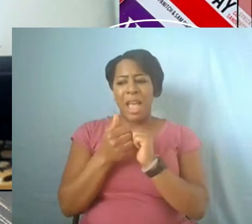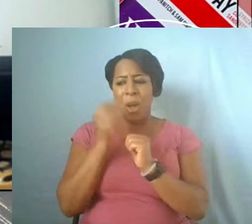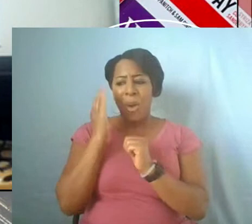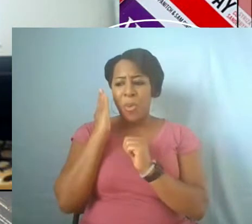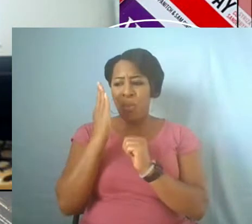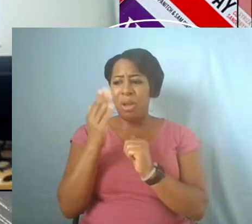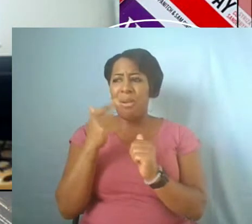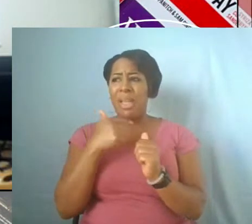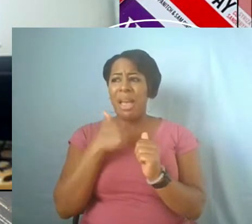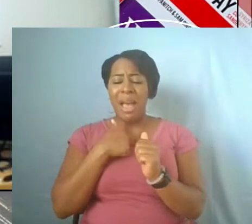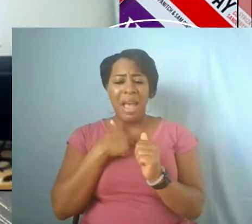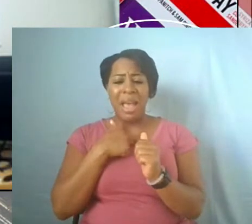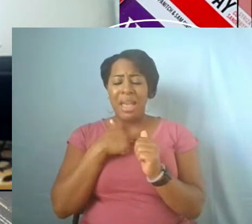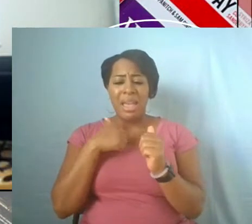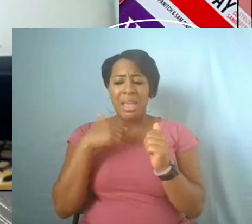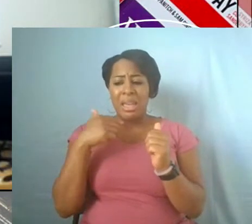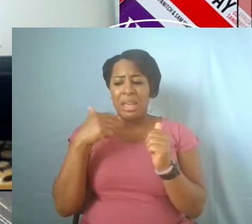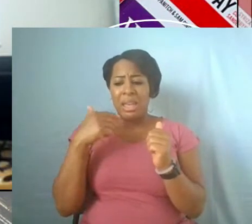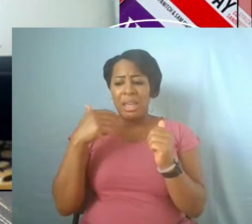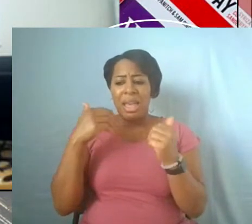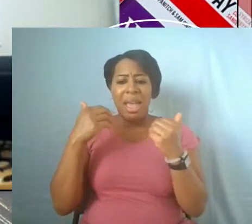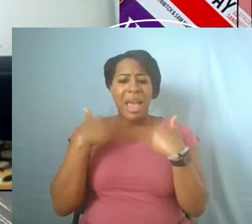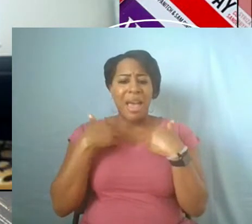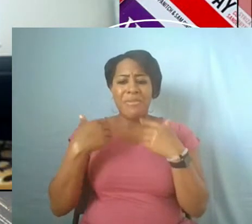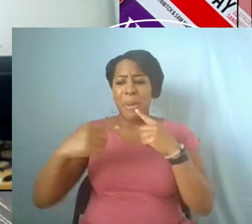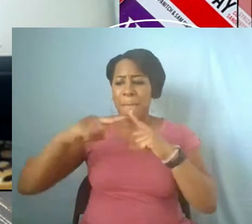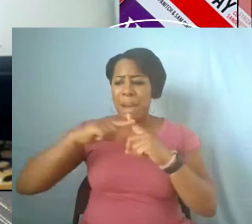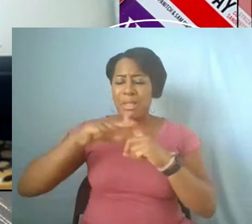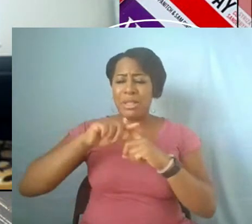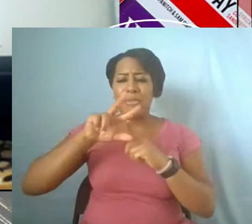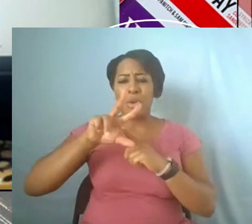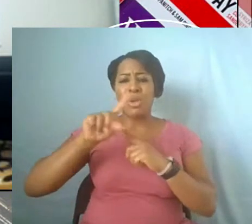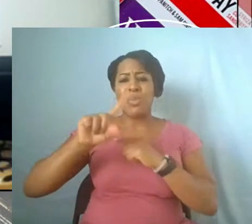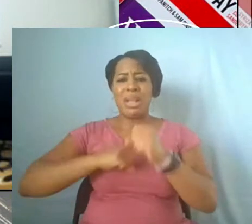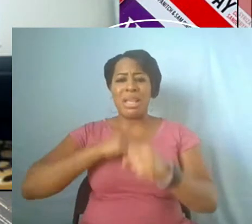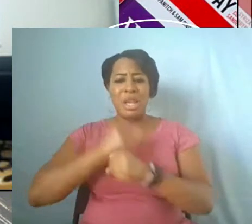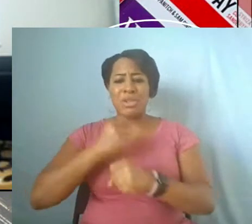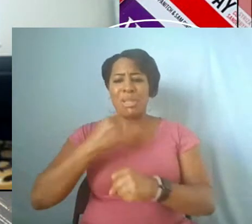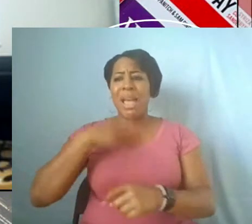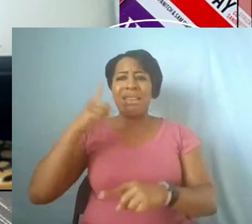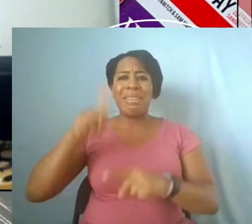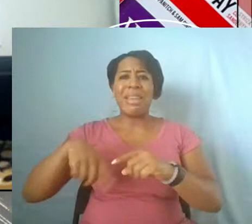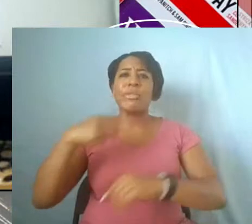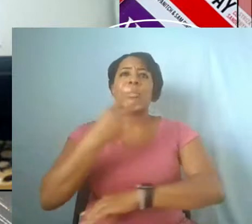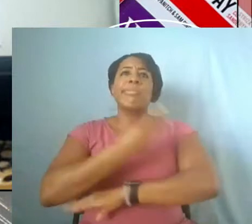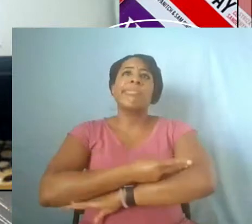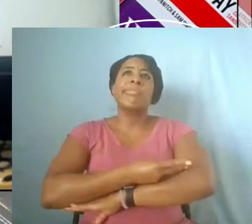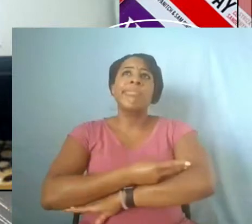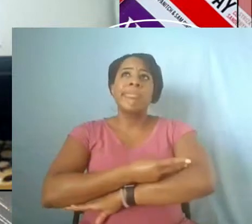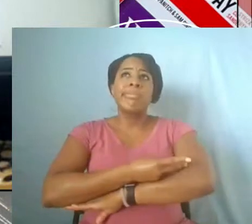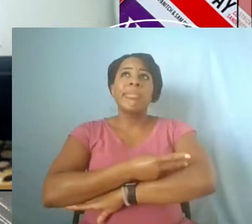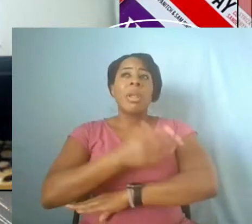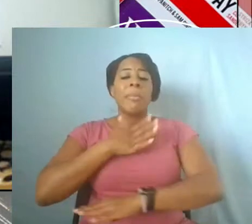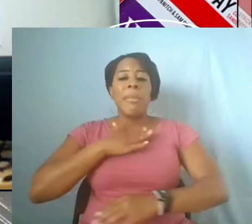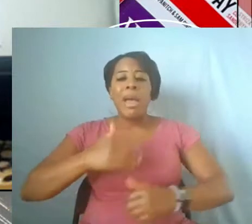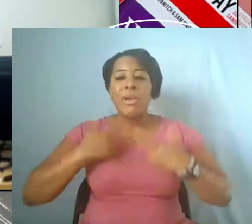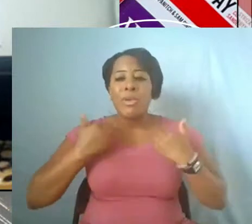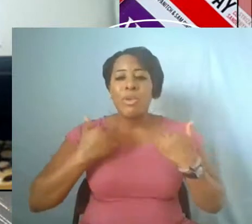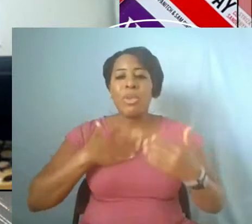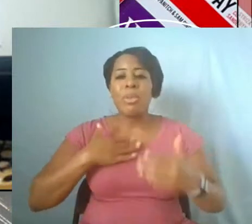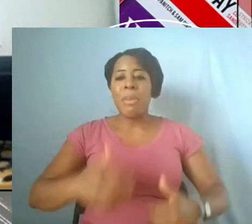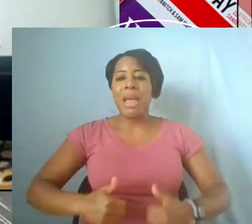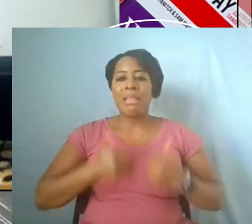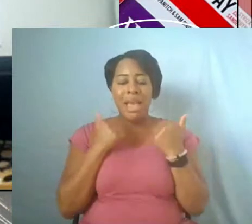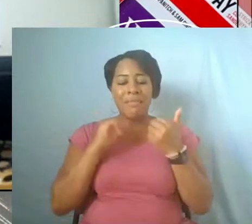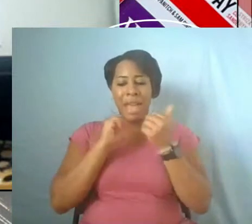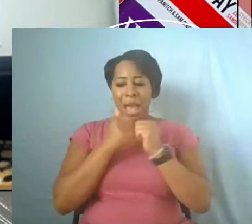years count for something. It couldn't just be wasting away on a bunk and my youth, my life, and all. So it's an honor to